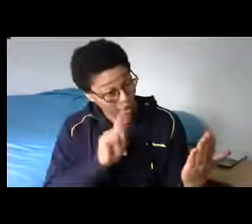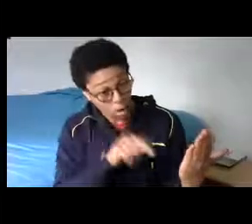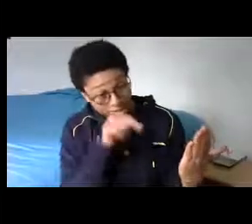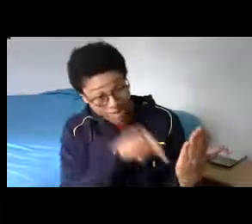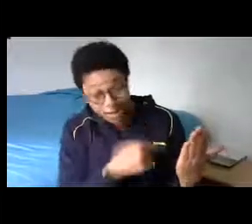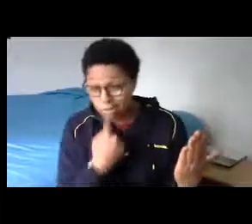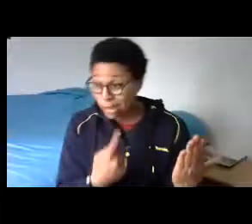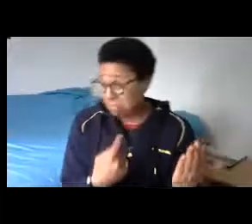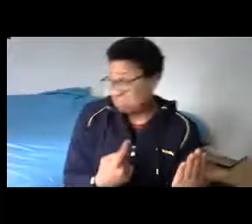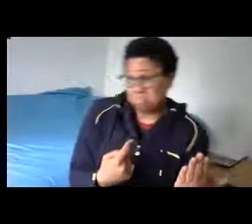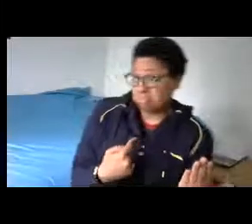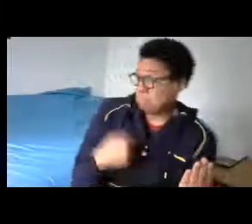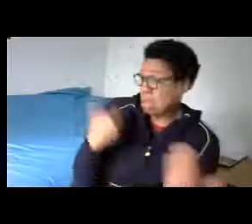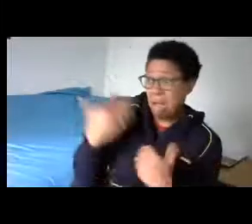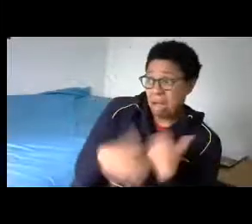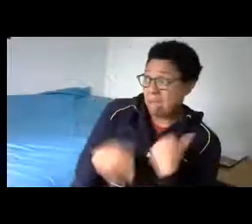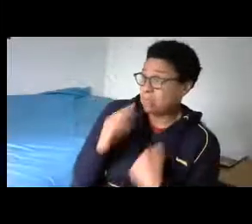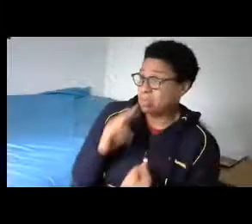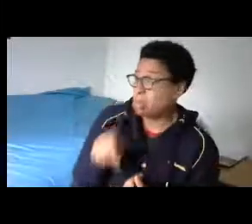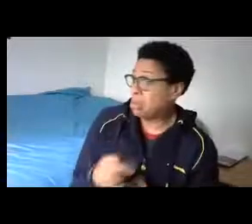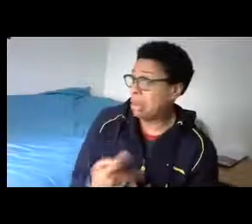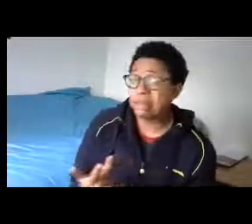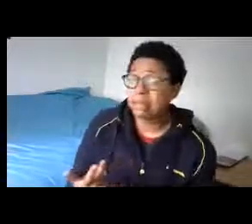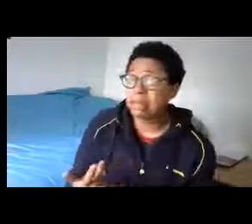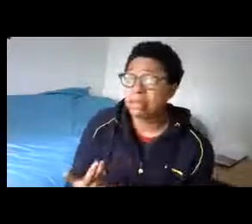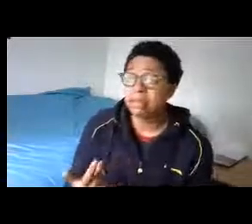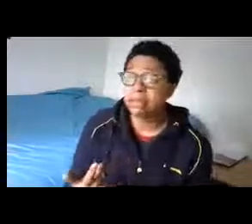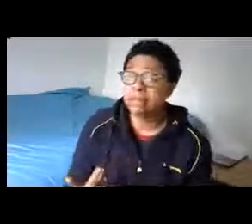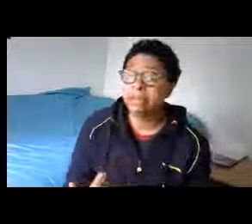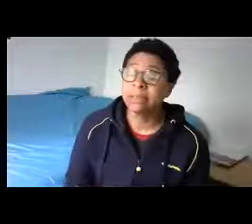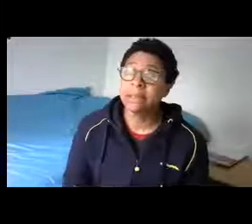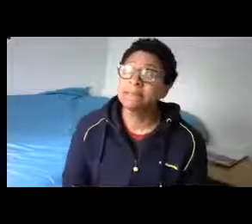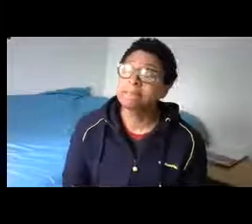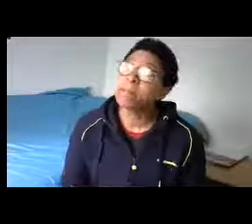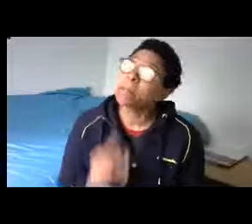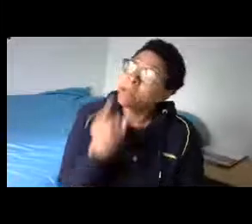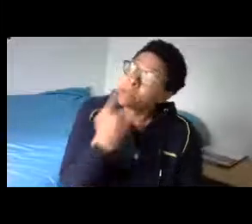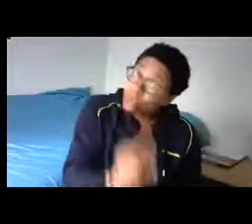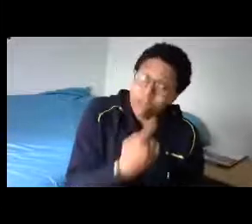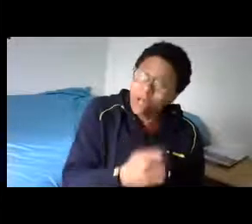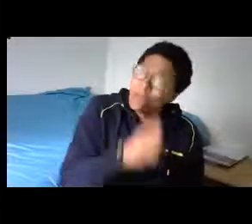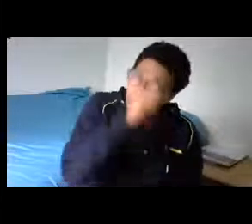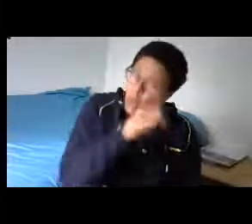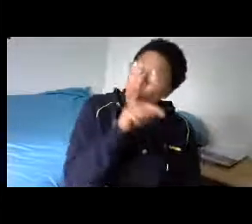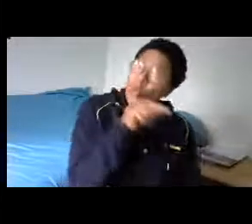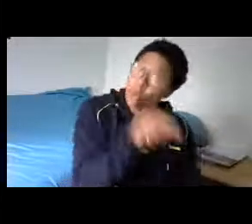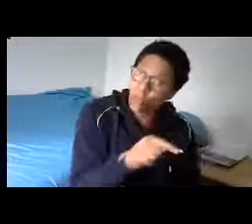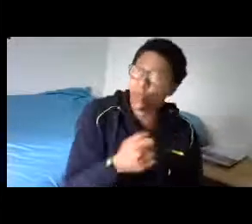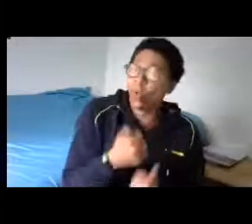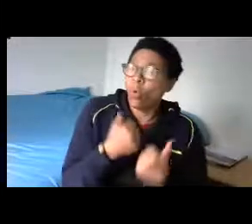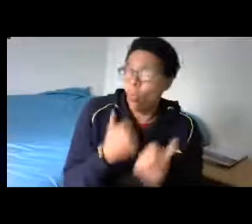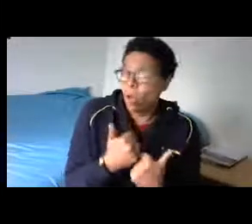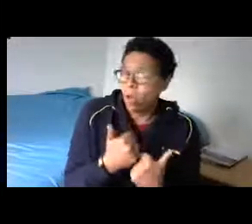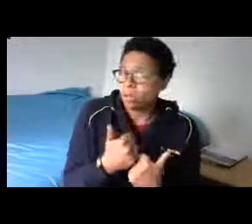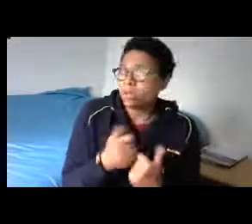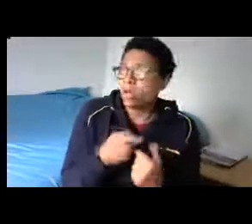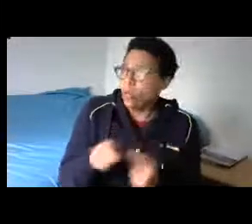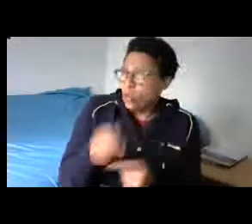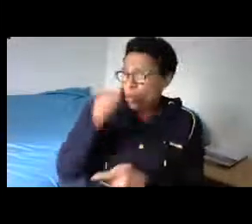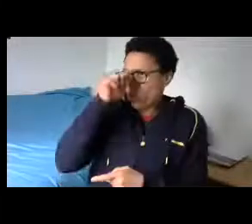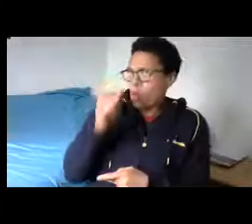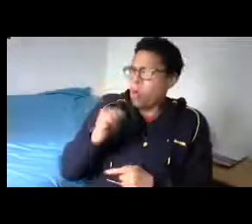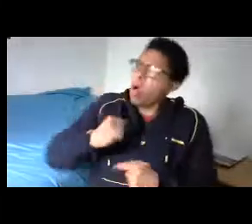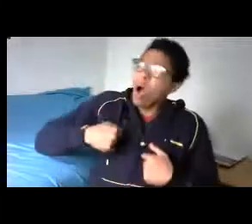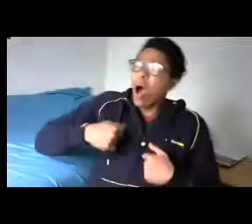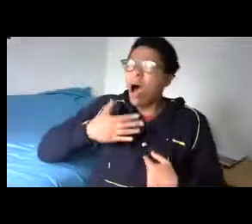know what your needs are, you know what you want to kind of achieve in your life, what your goals are,